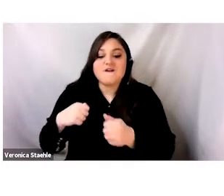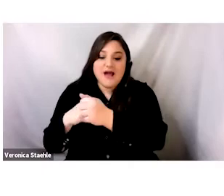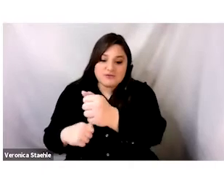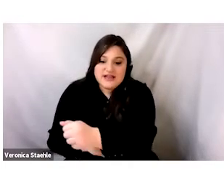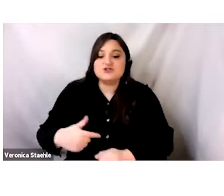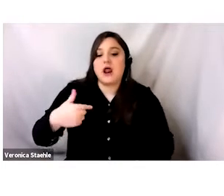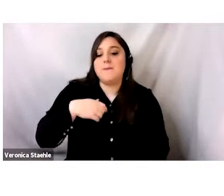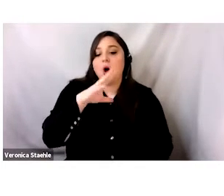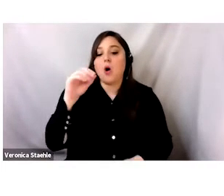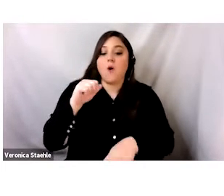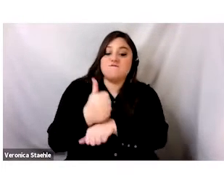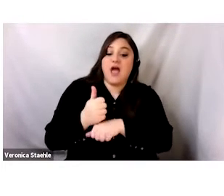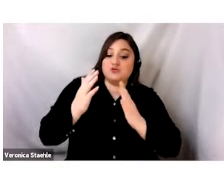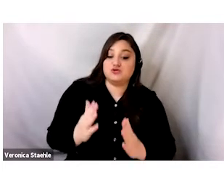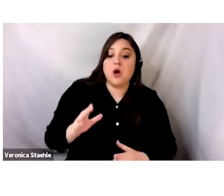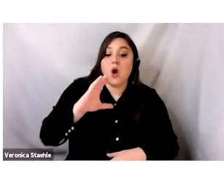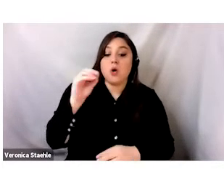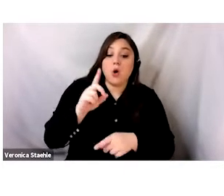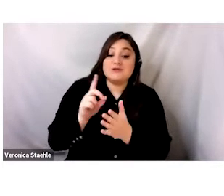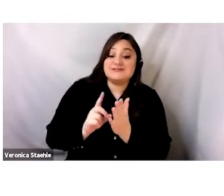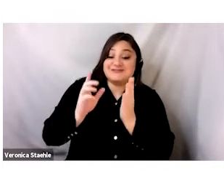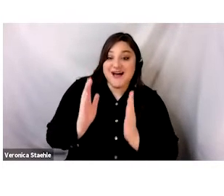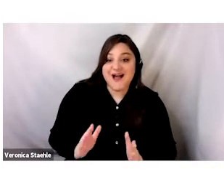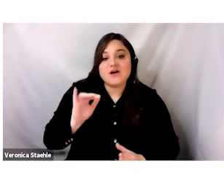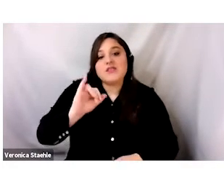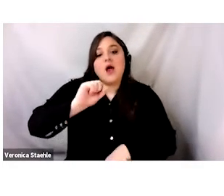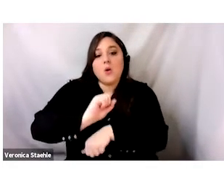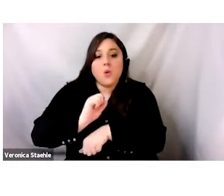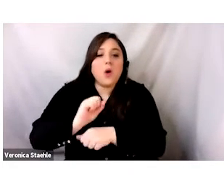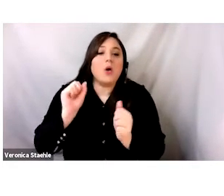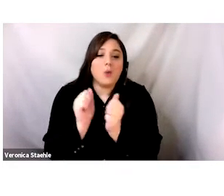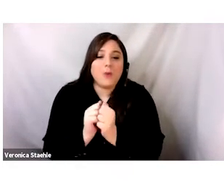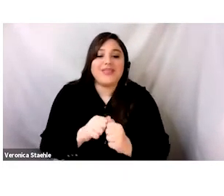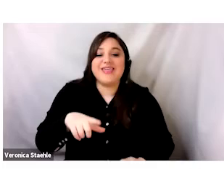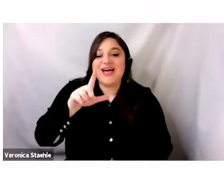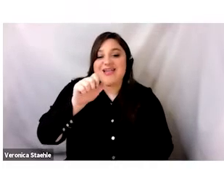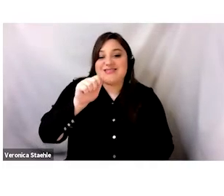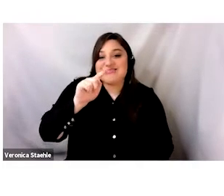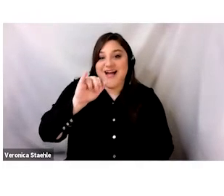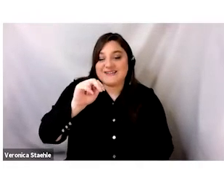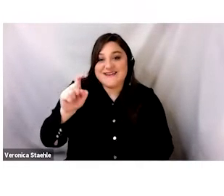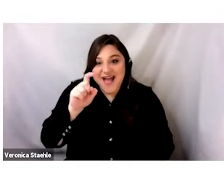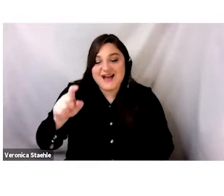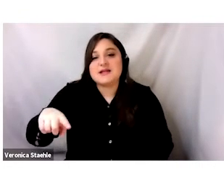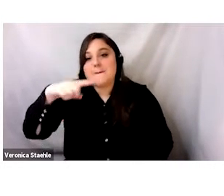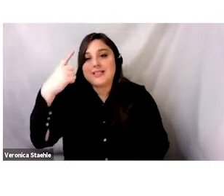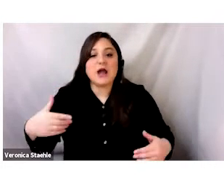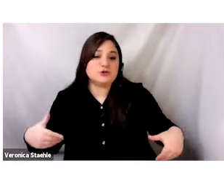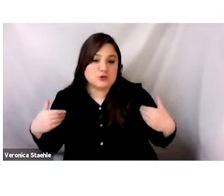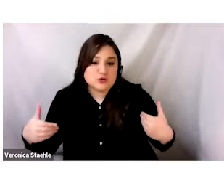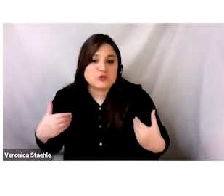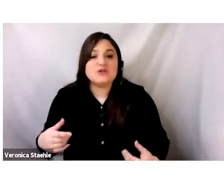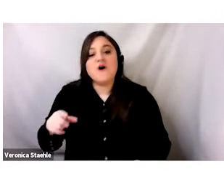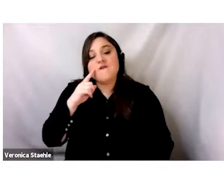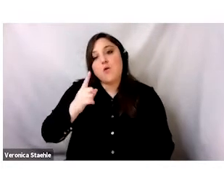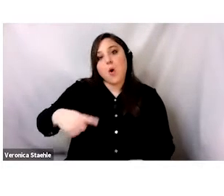is an organization that directly works with Black, Latinx, and Indigenous youth that are aspiring creatives